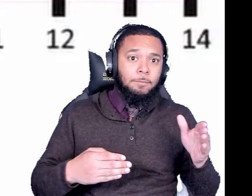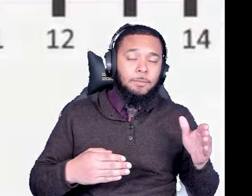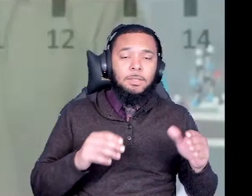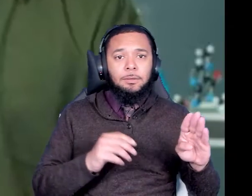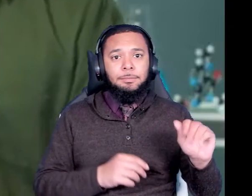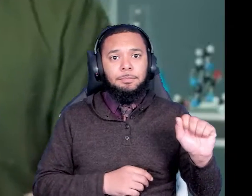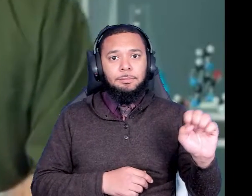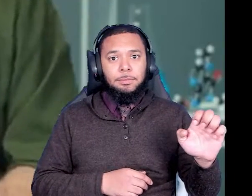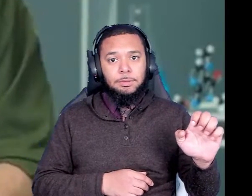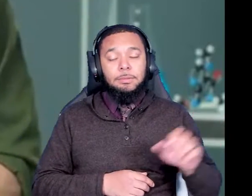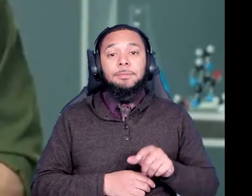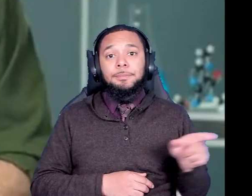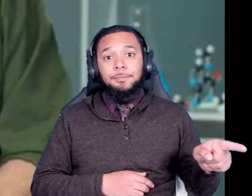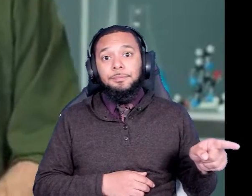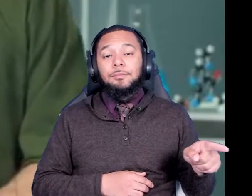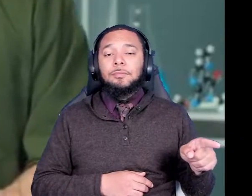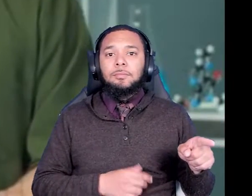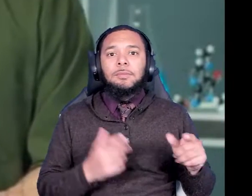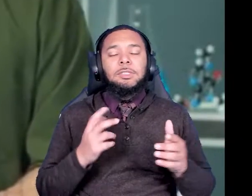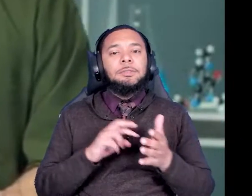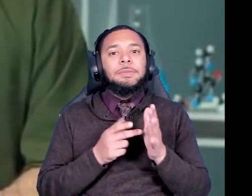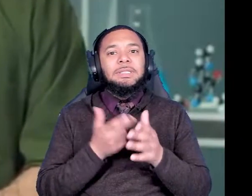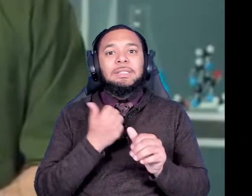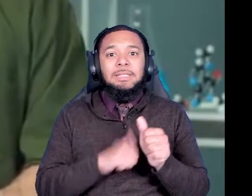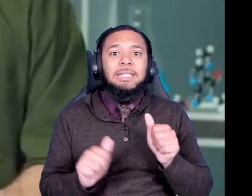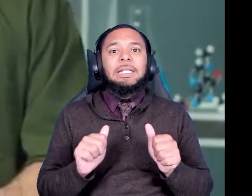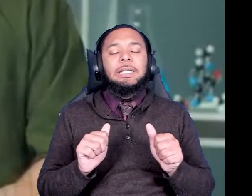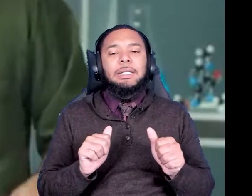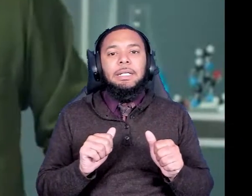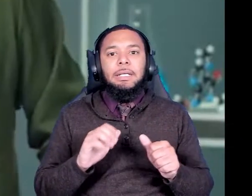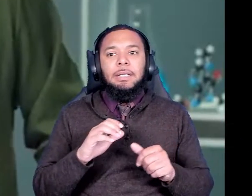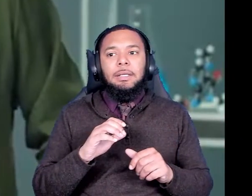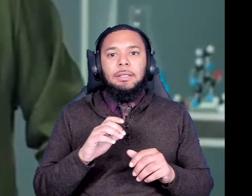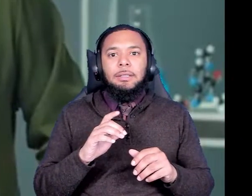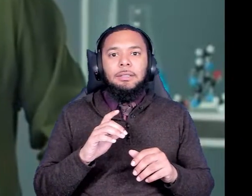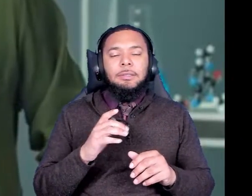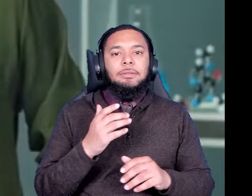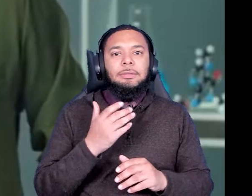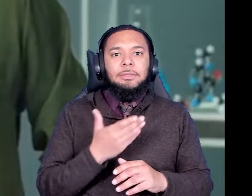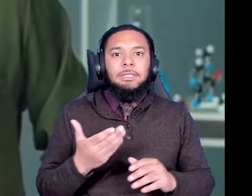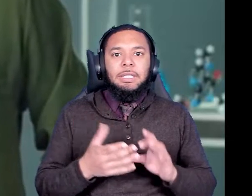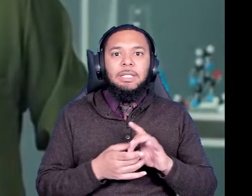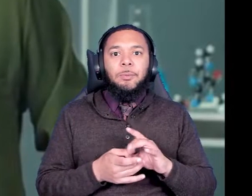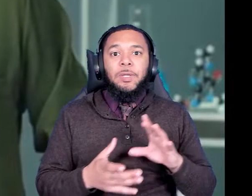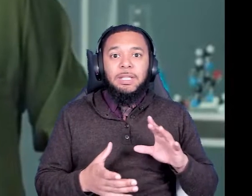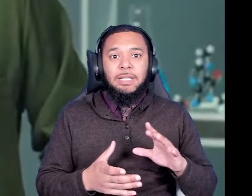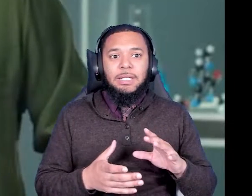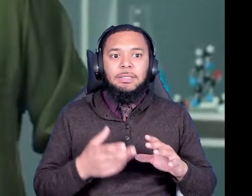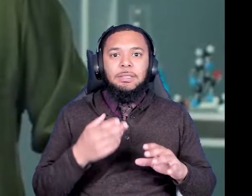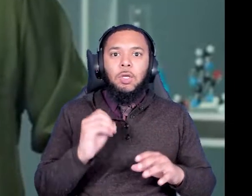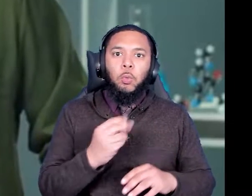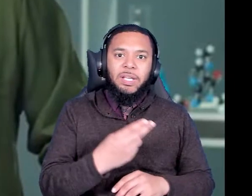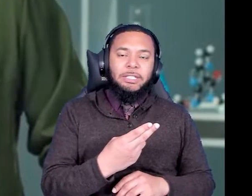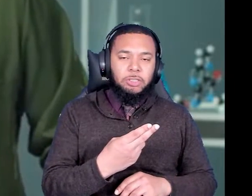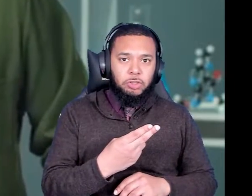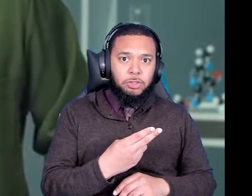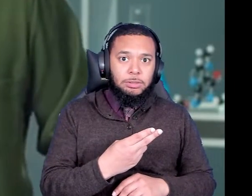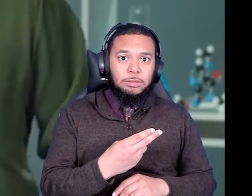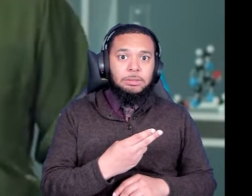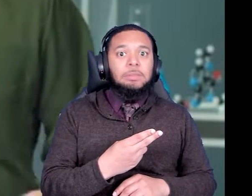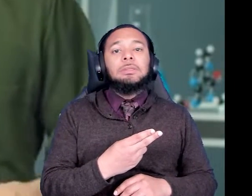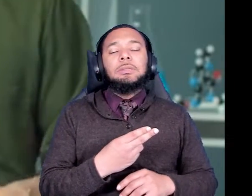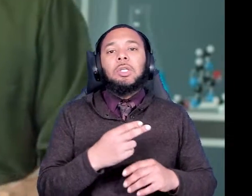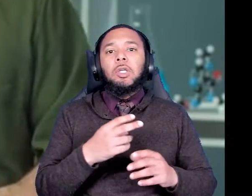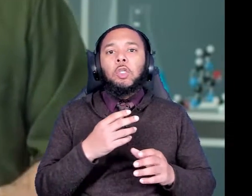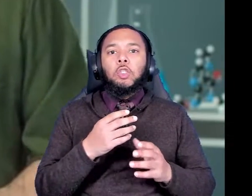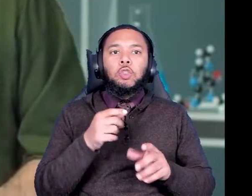have bases. They are any compound that releases the hydroxide ions into solution.